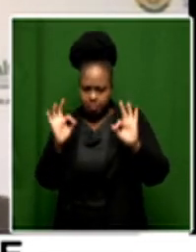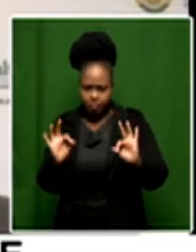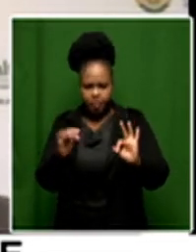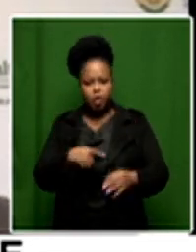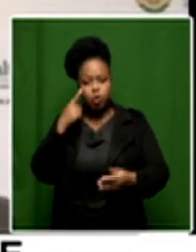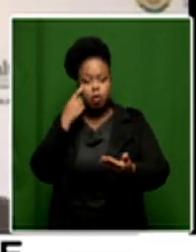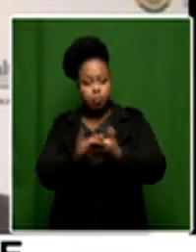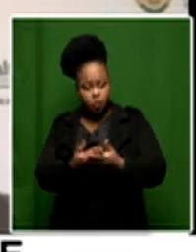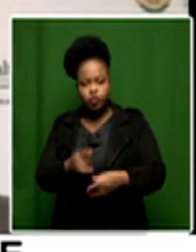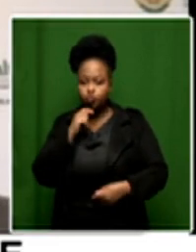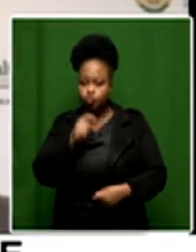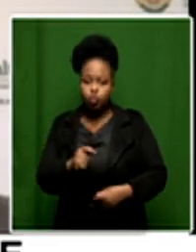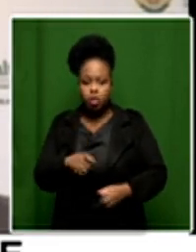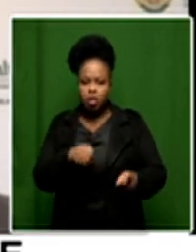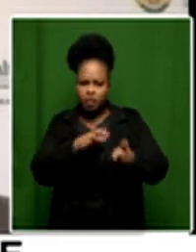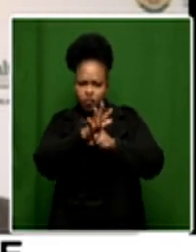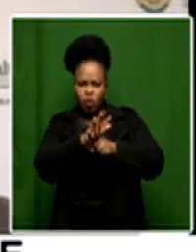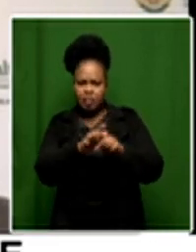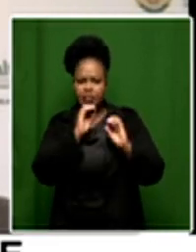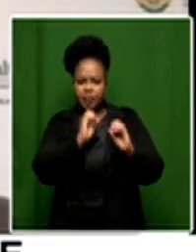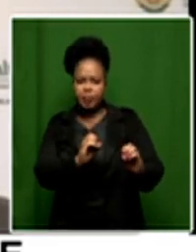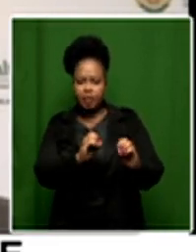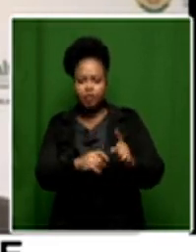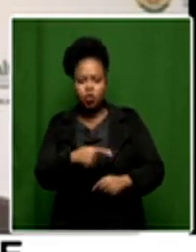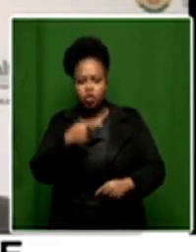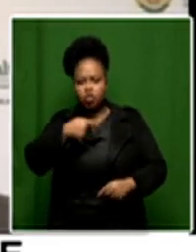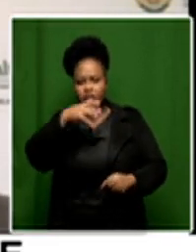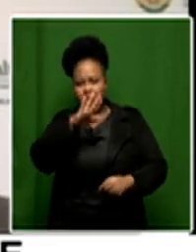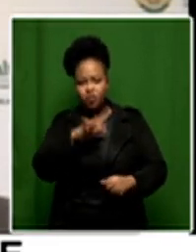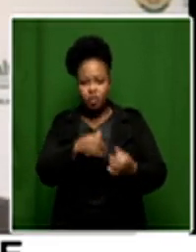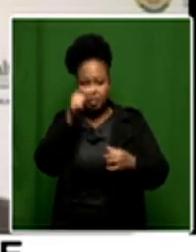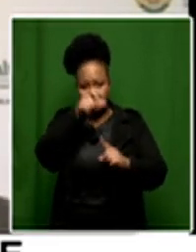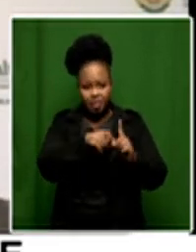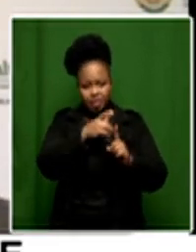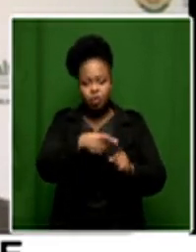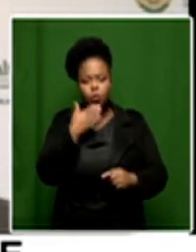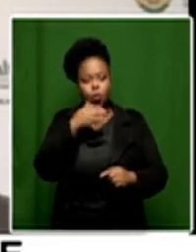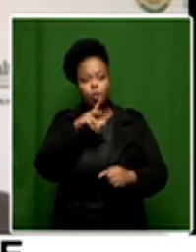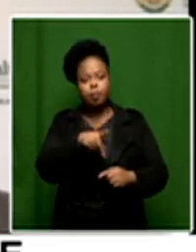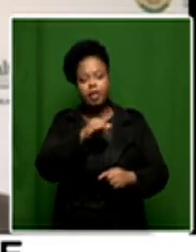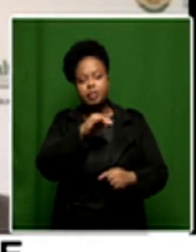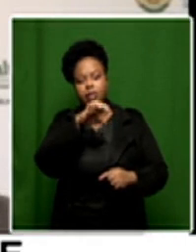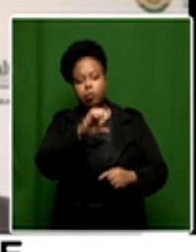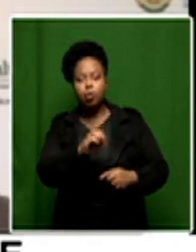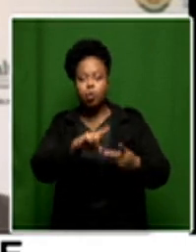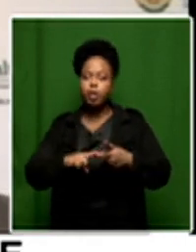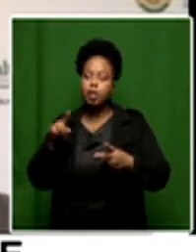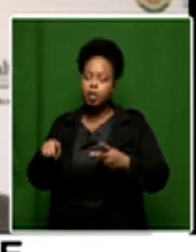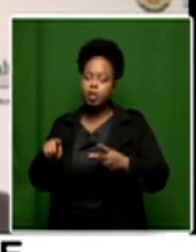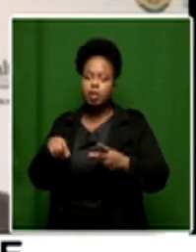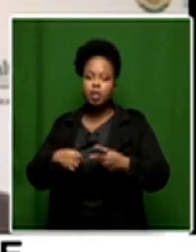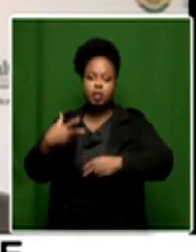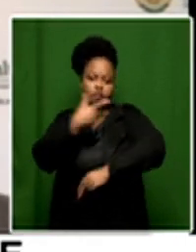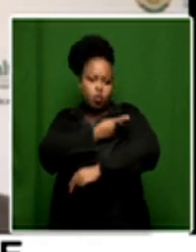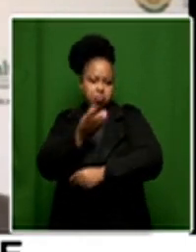we've proven where there was no influence of subjective judgment in this case. So we need to get to that point. But in the